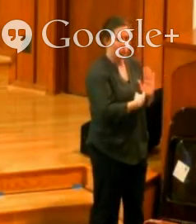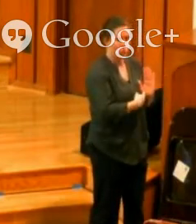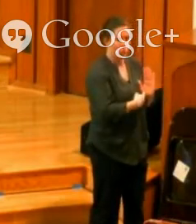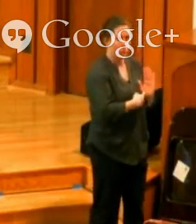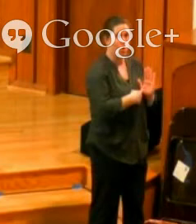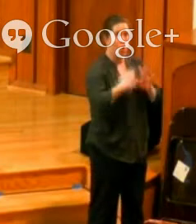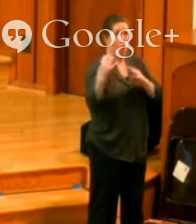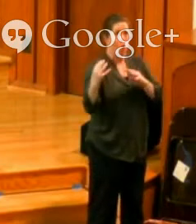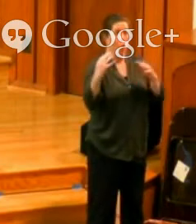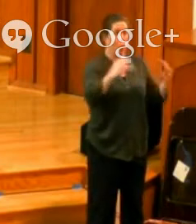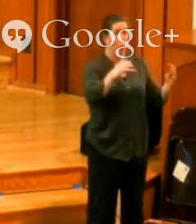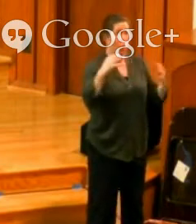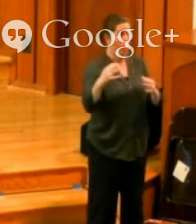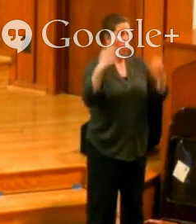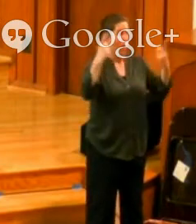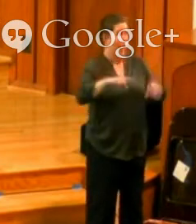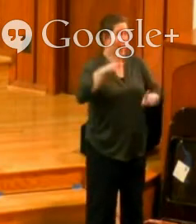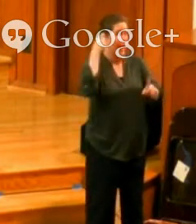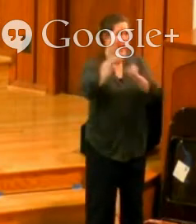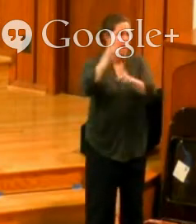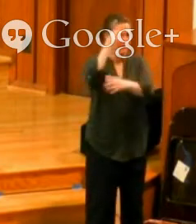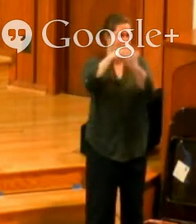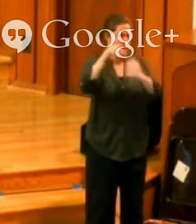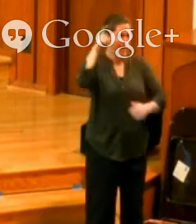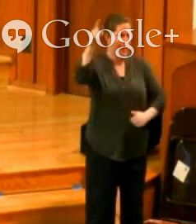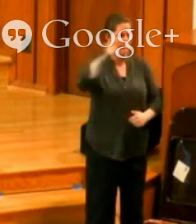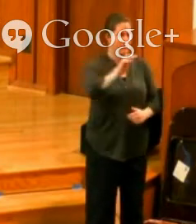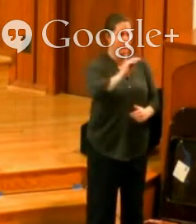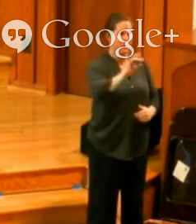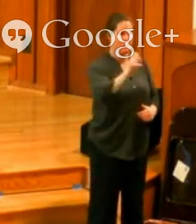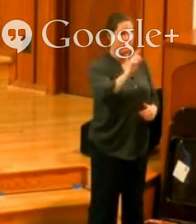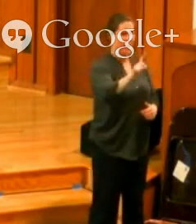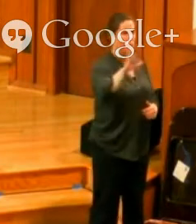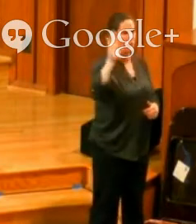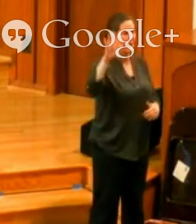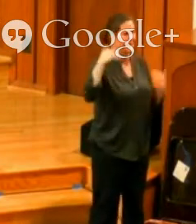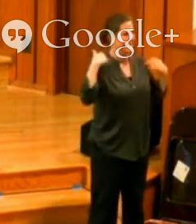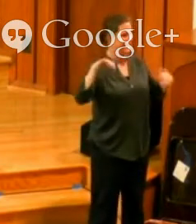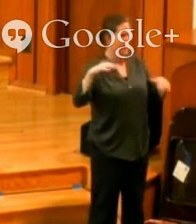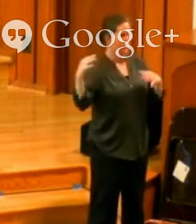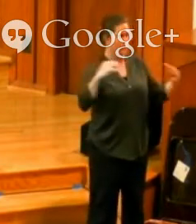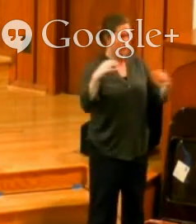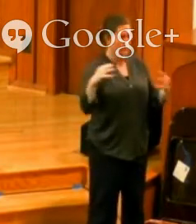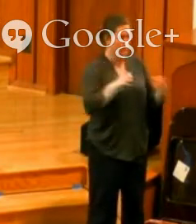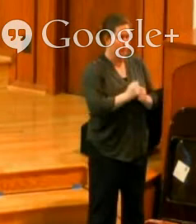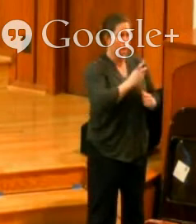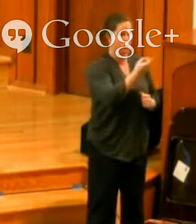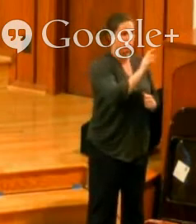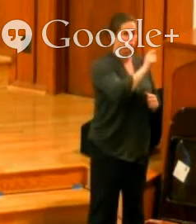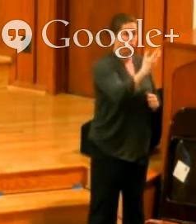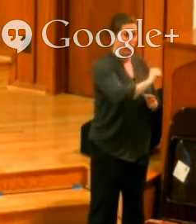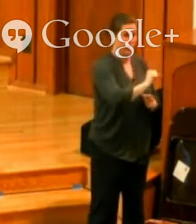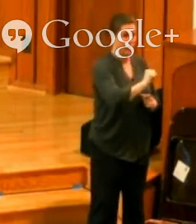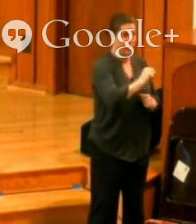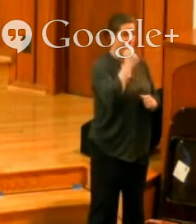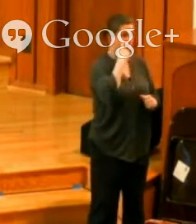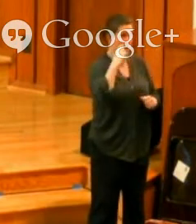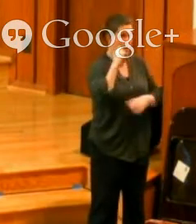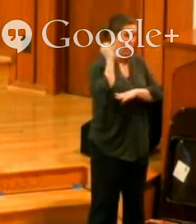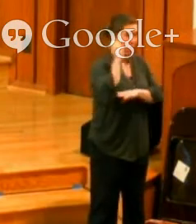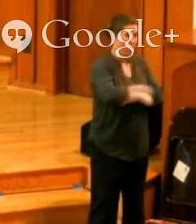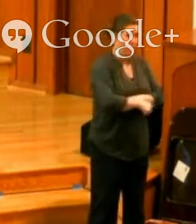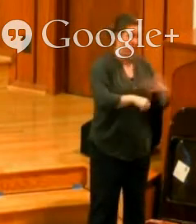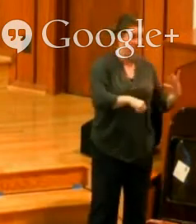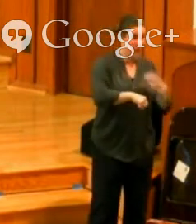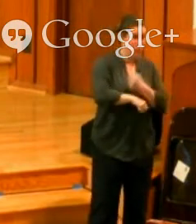Look at this. And war broke out in heaven. Michael and his angels fought with the dragon, and the dragon and his angels fought, but did they prevail? No, they did